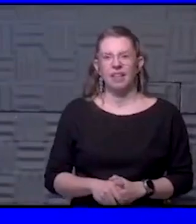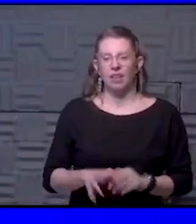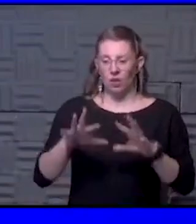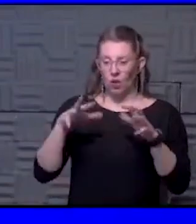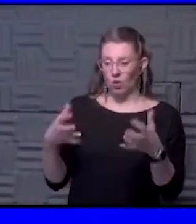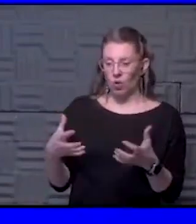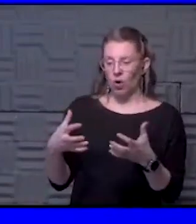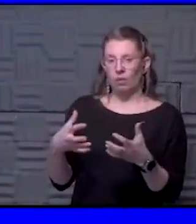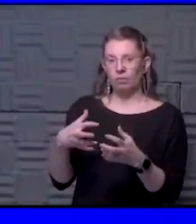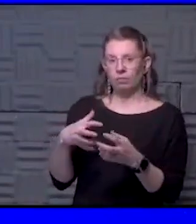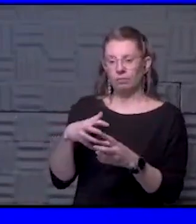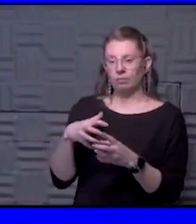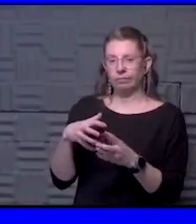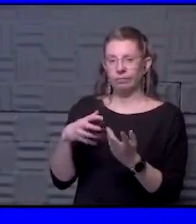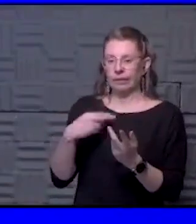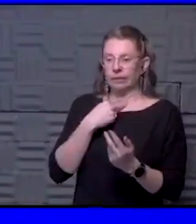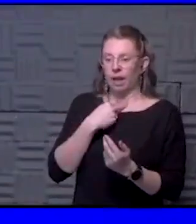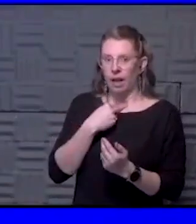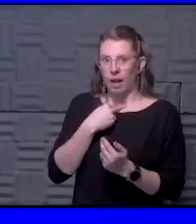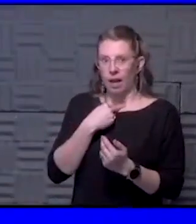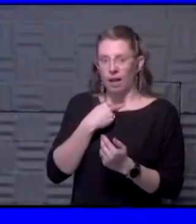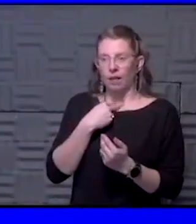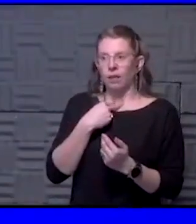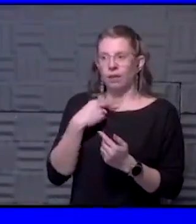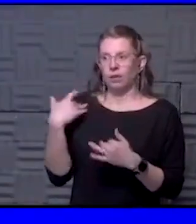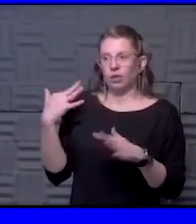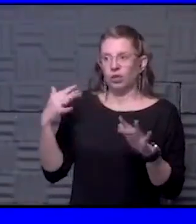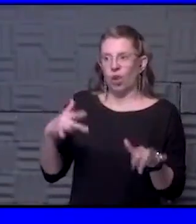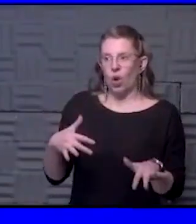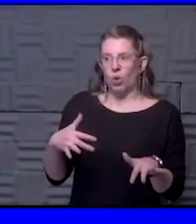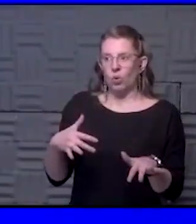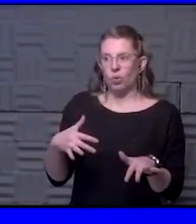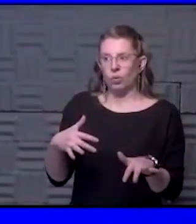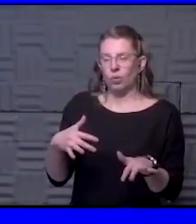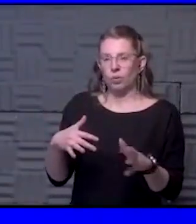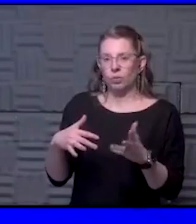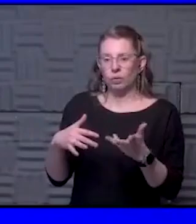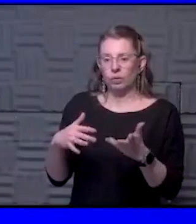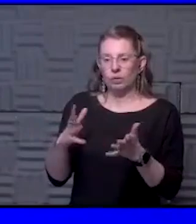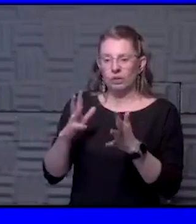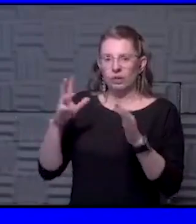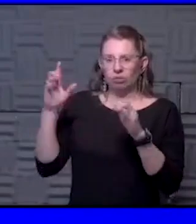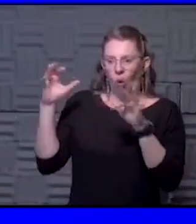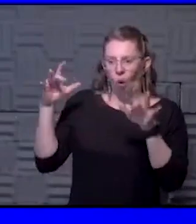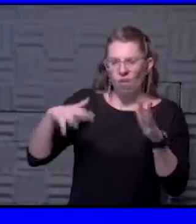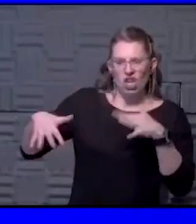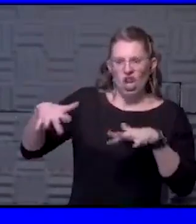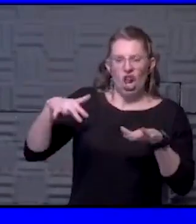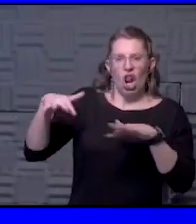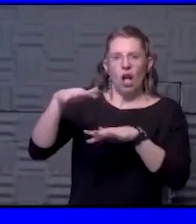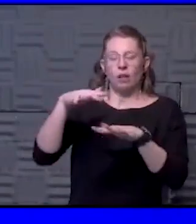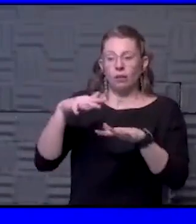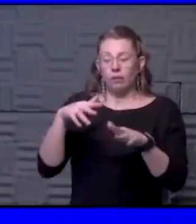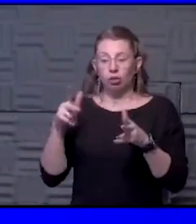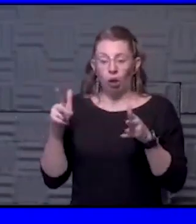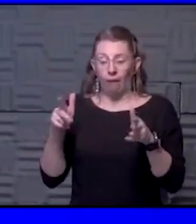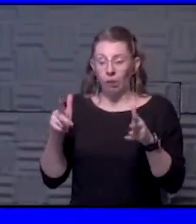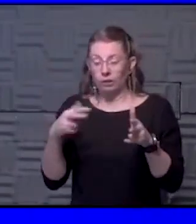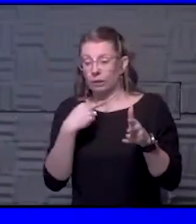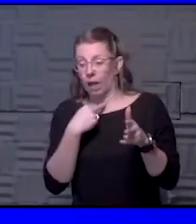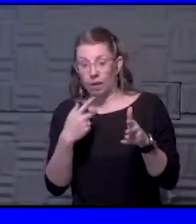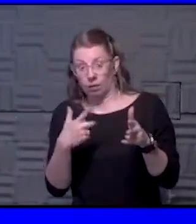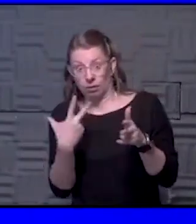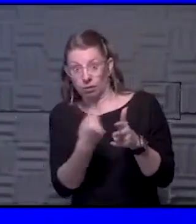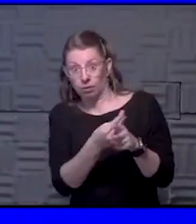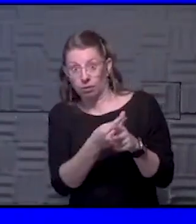that got caught in a snowstorm and found other drivers caught in a snowstorm and used those last few doses they had. That's Yeah. totally the right thing to do, right? is. It's,